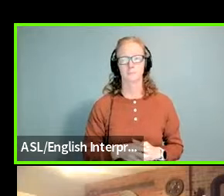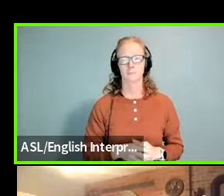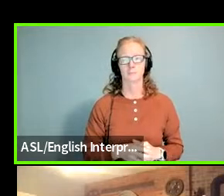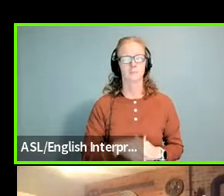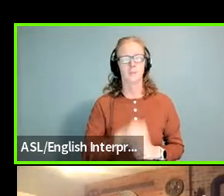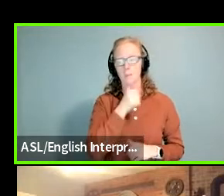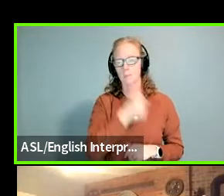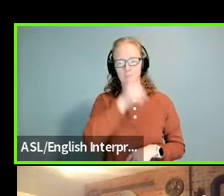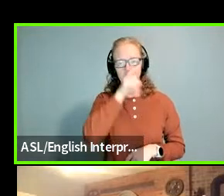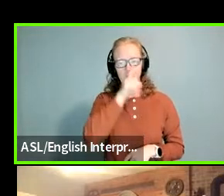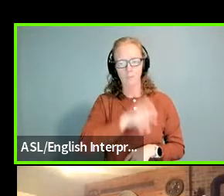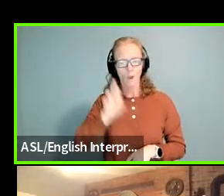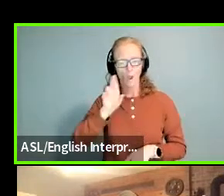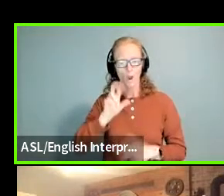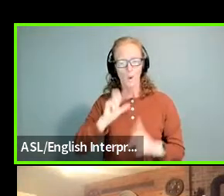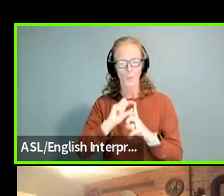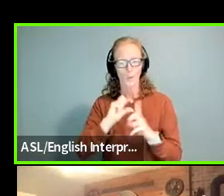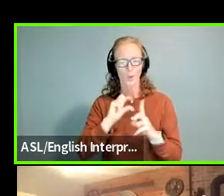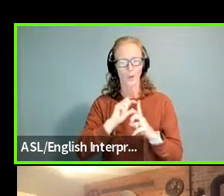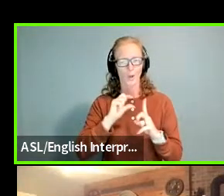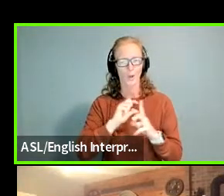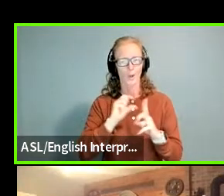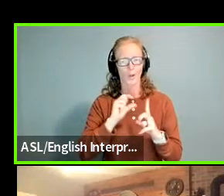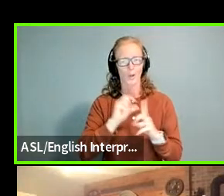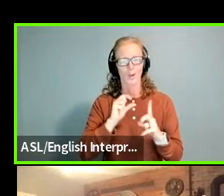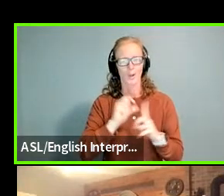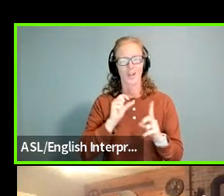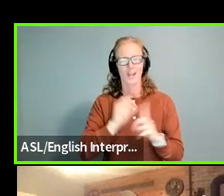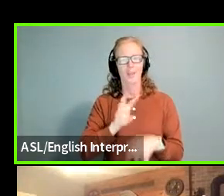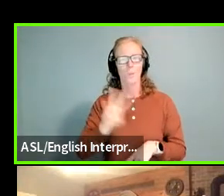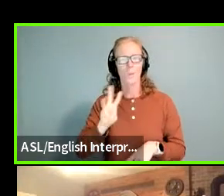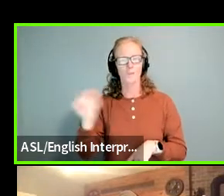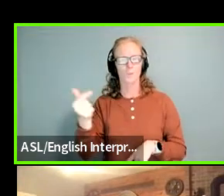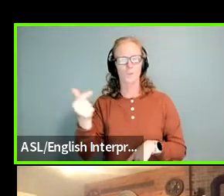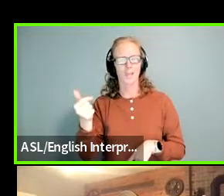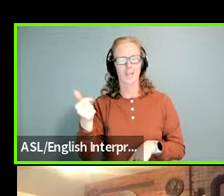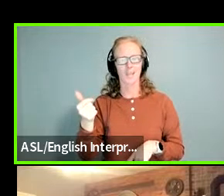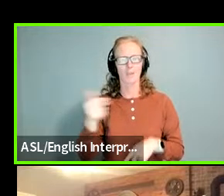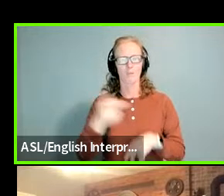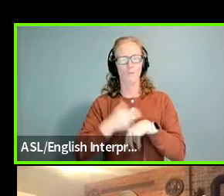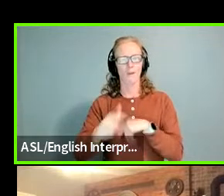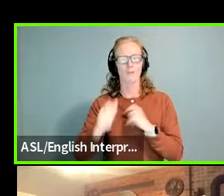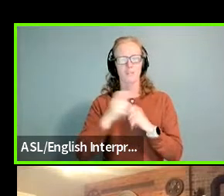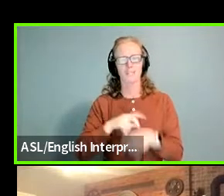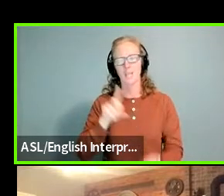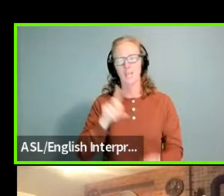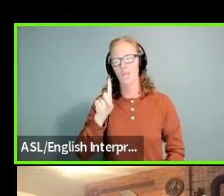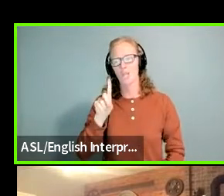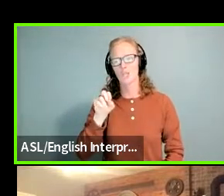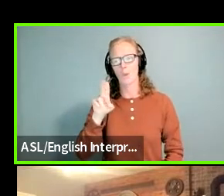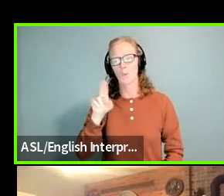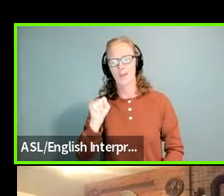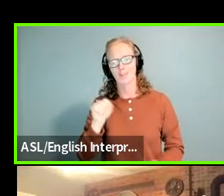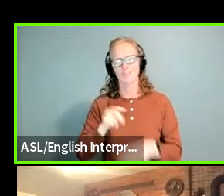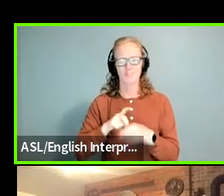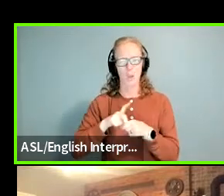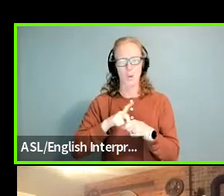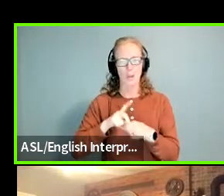R word either. I was going to give a West Wing reference and call it donut, but we won't say that either. Thank you,